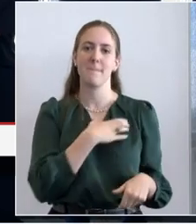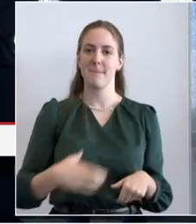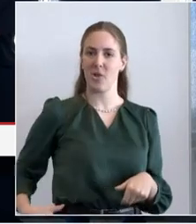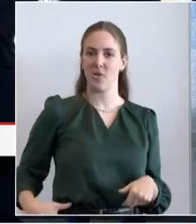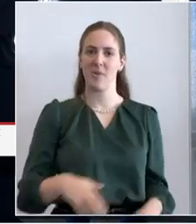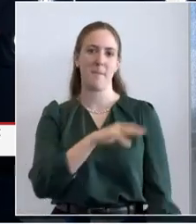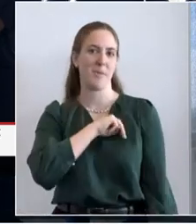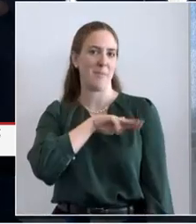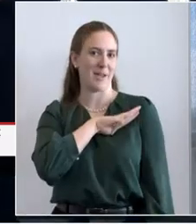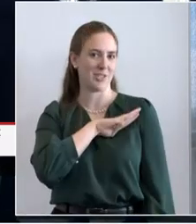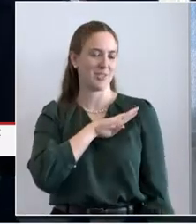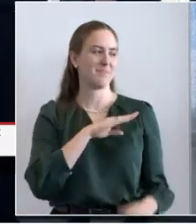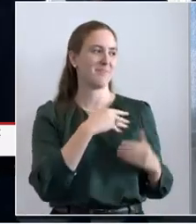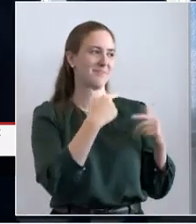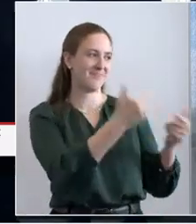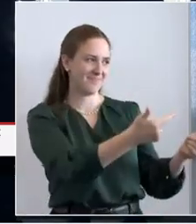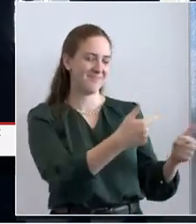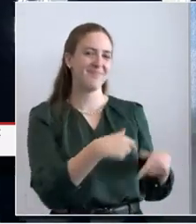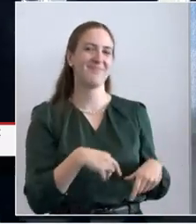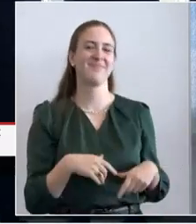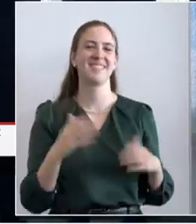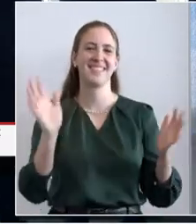Mayor Muriel Bowser.